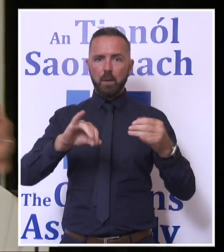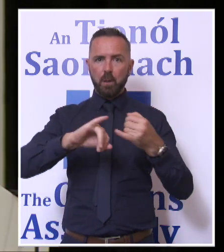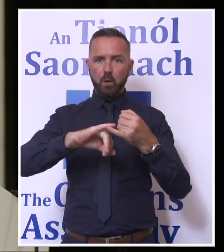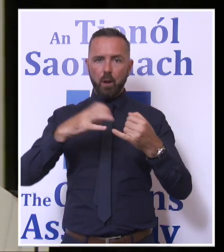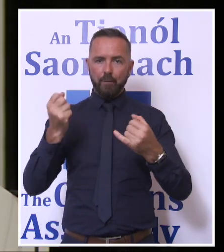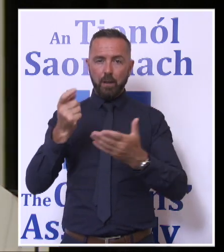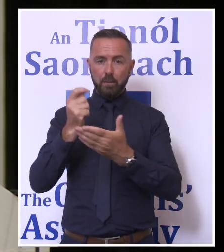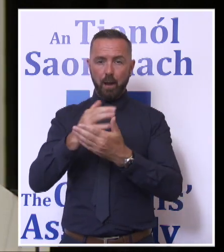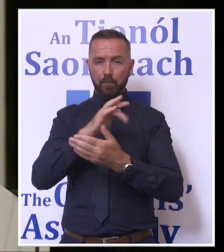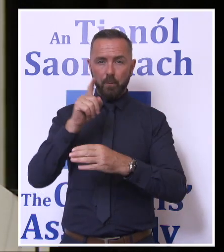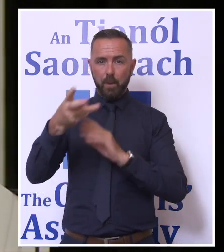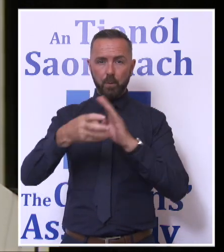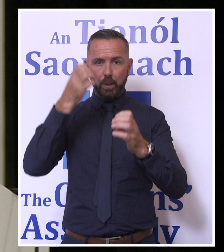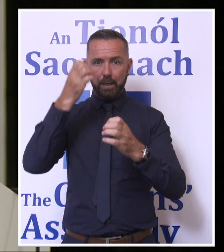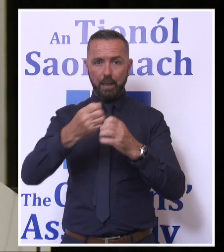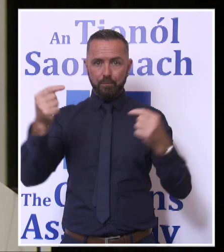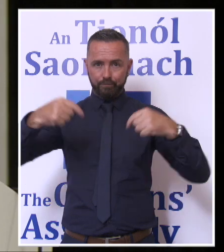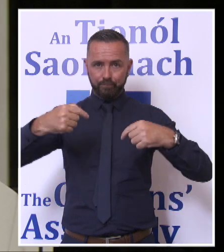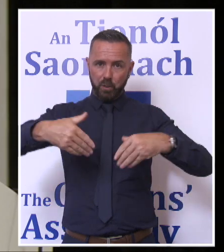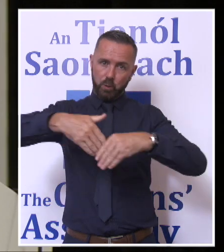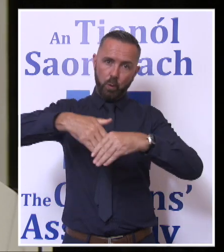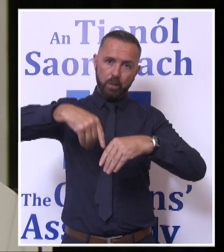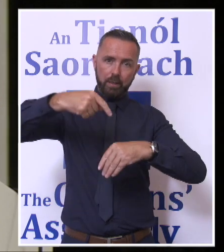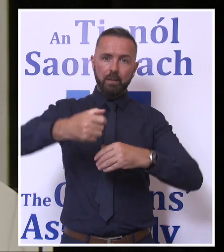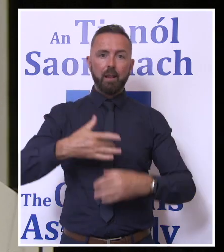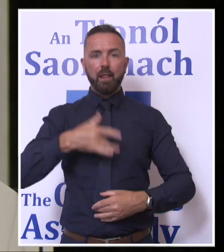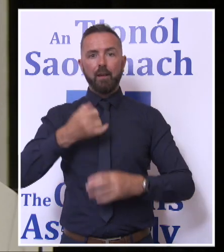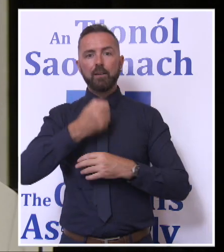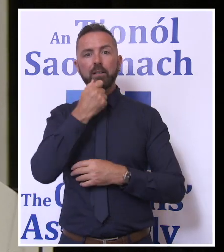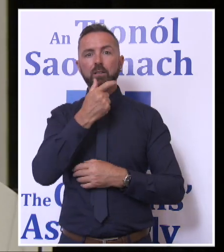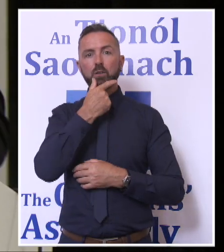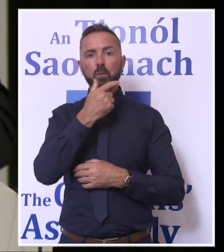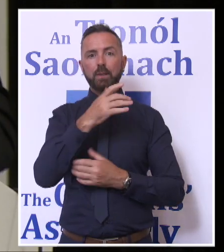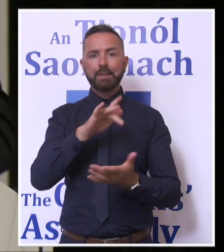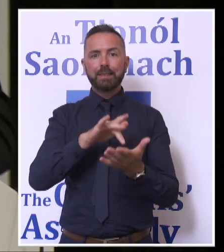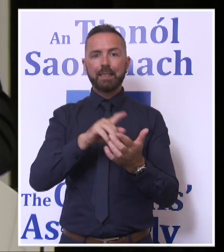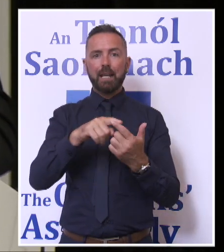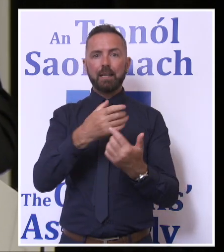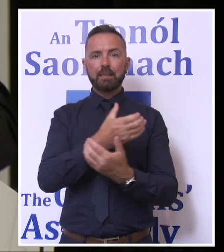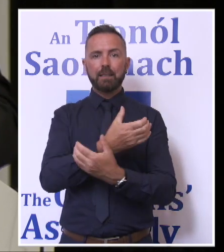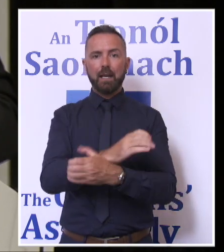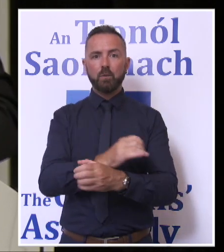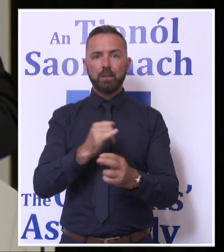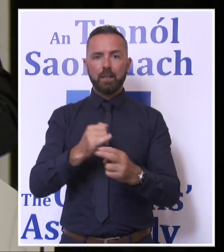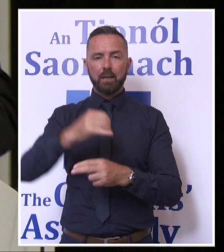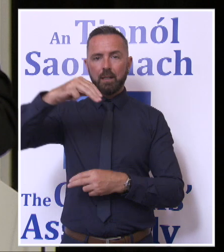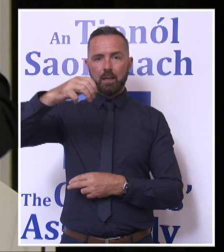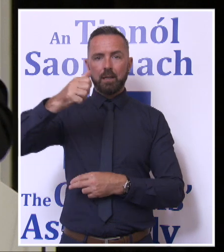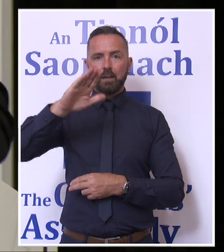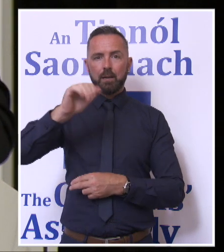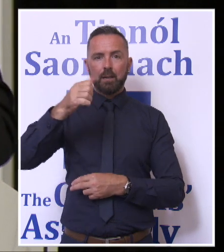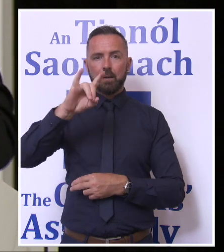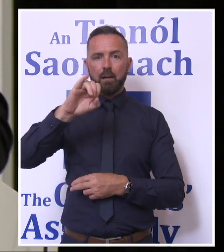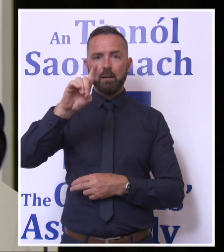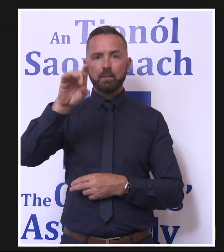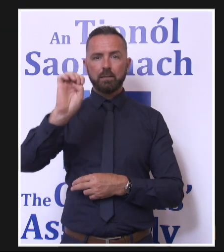out of their weekends to be with us here live in Dublin City and County in Malahide. And I'd like to introduce on the